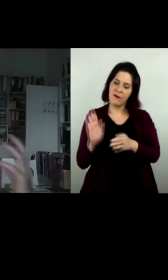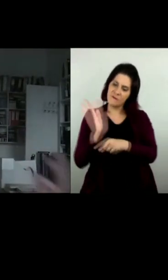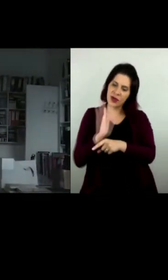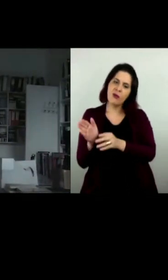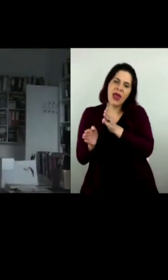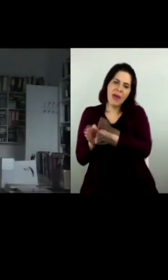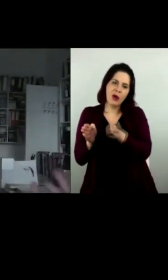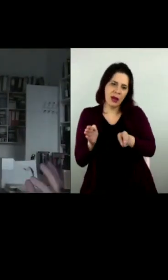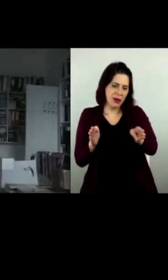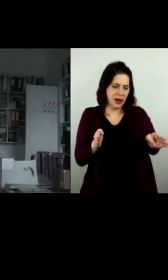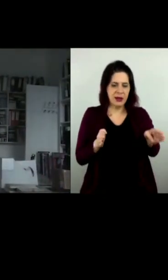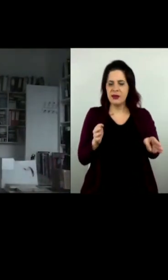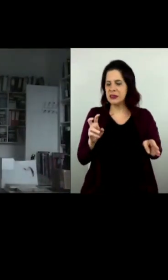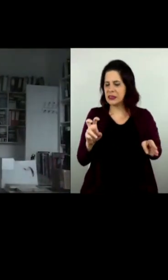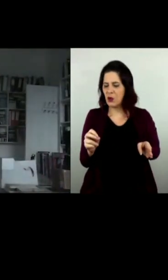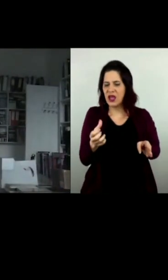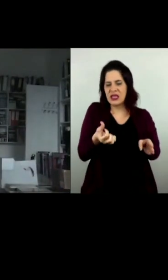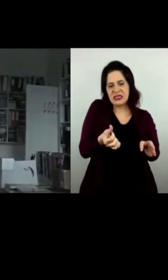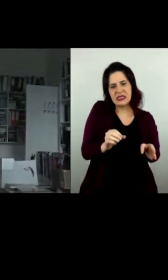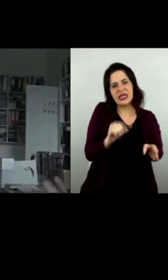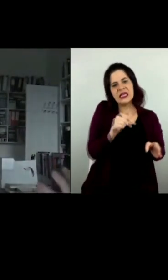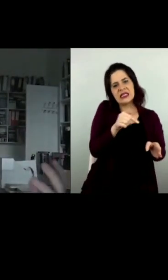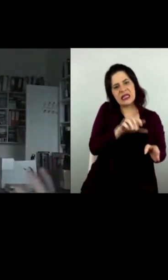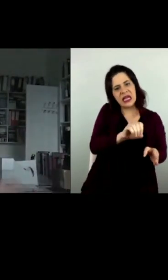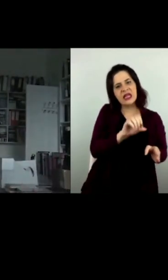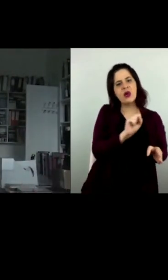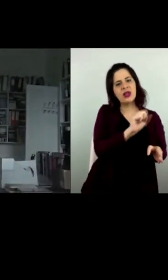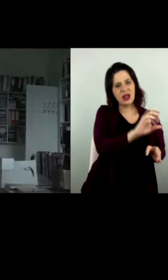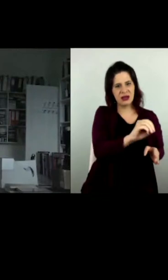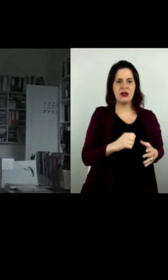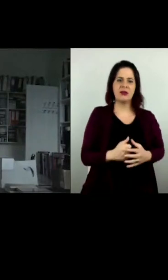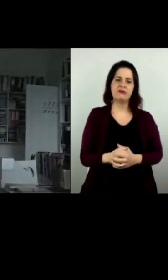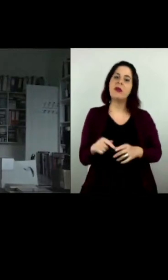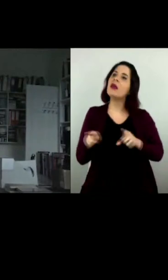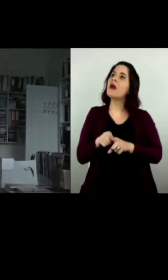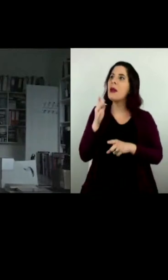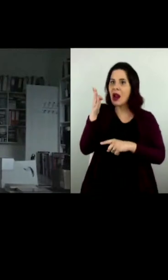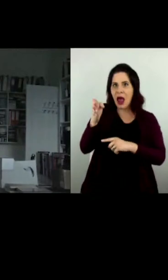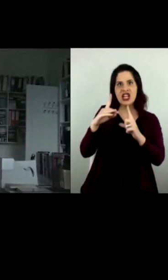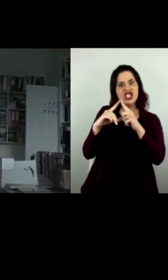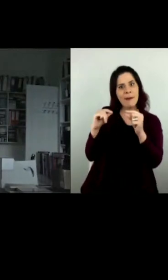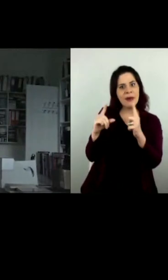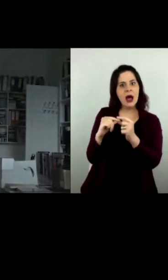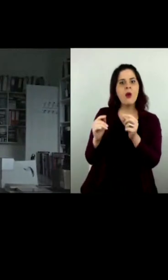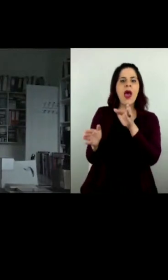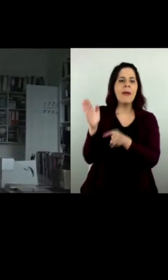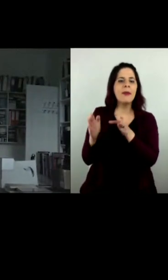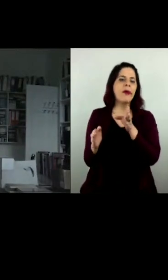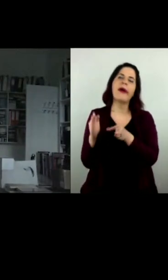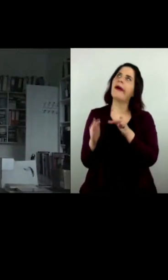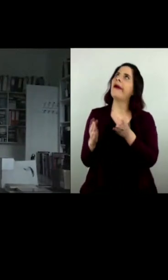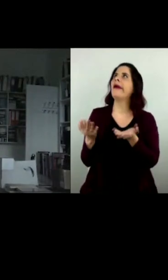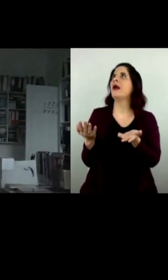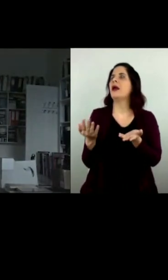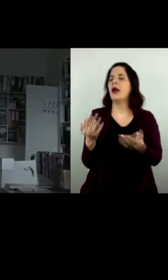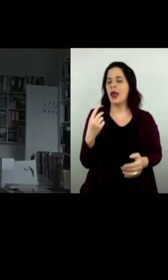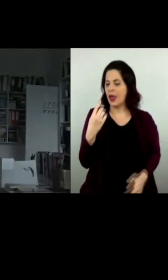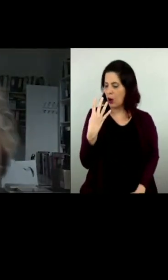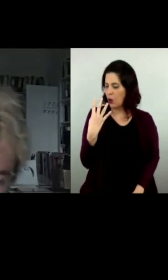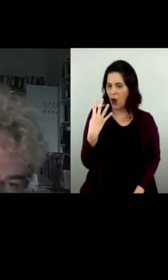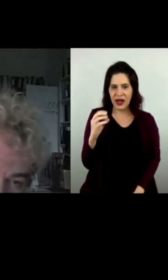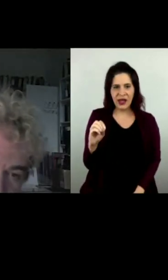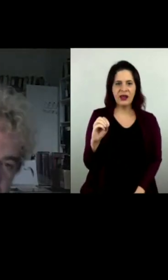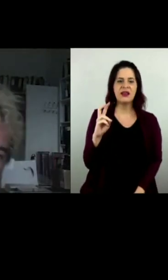we know and teach the great Japanese films of the 40s, 50s, 60s, and particularly the